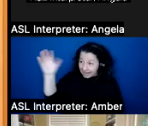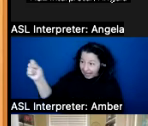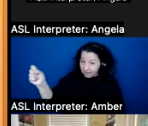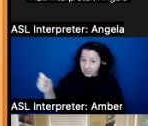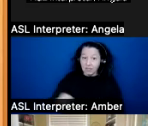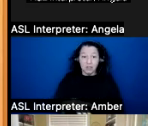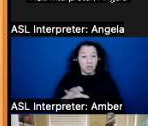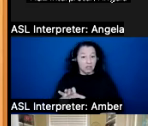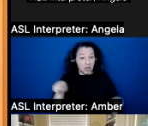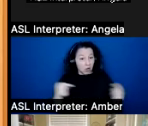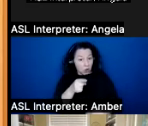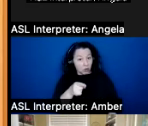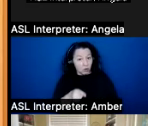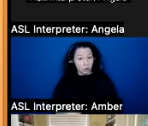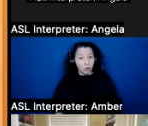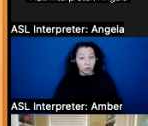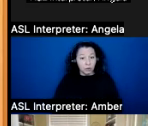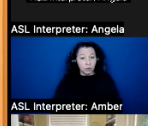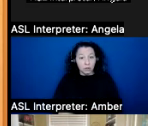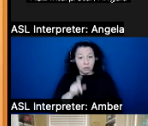Rusty do anything to you?